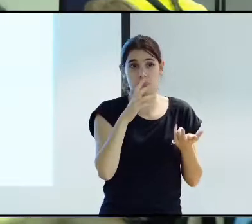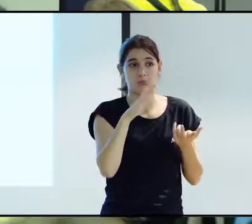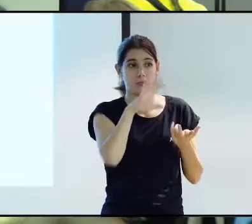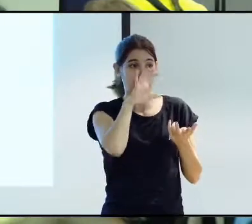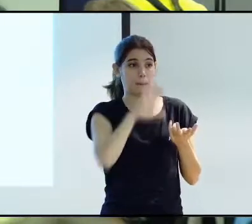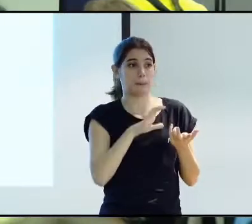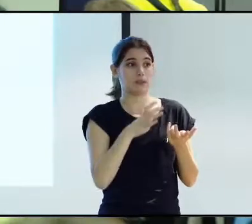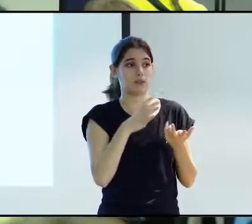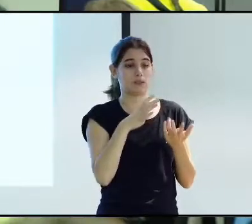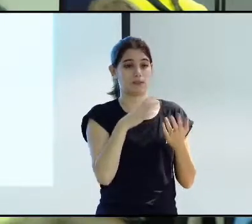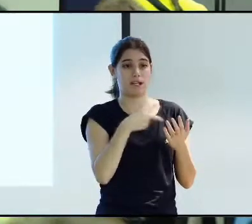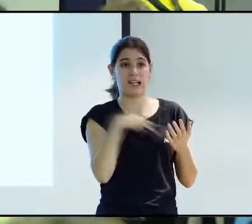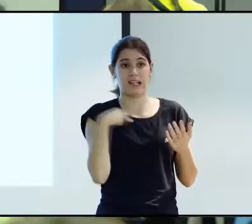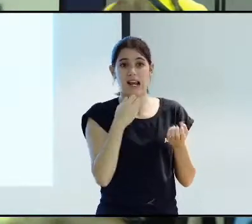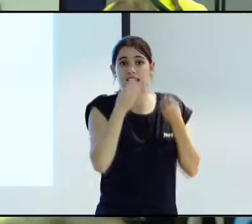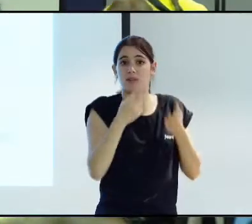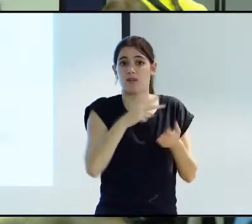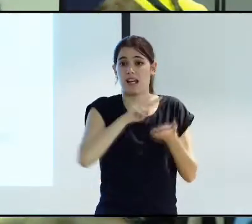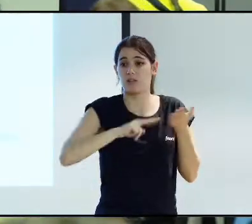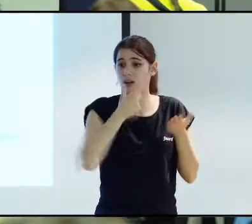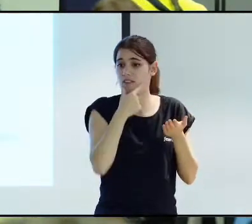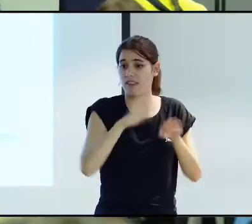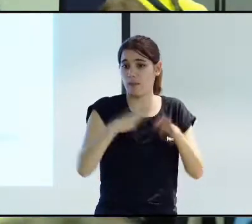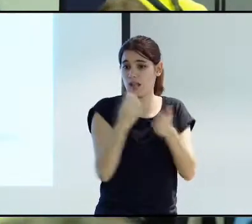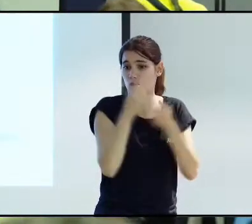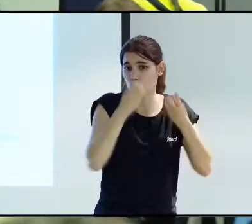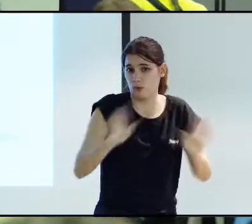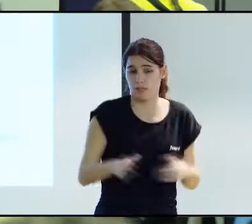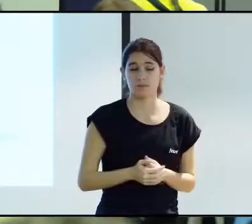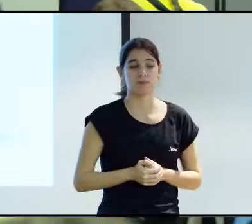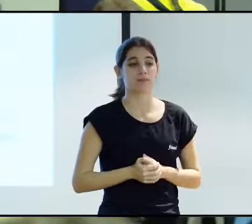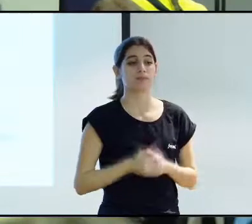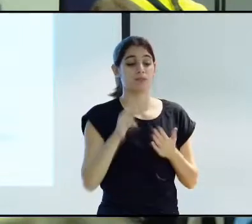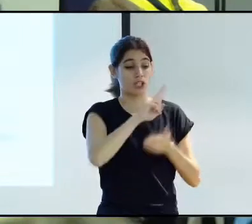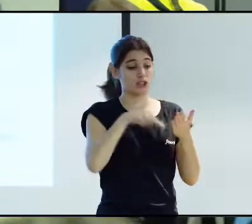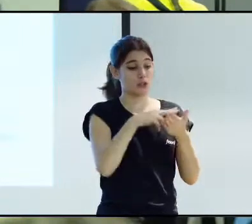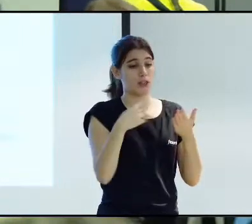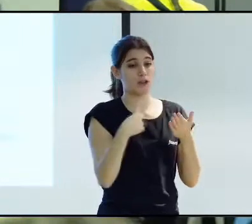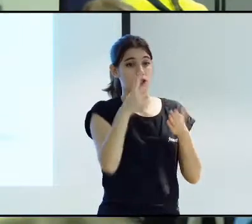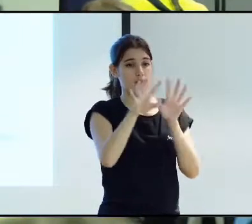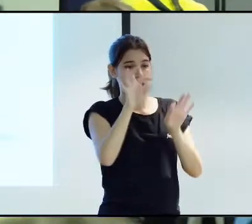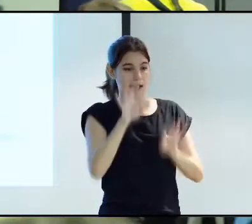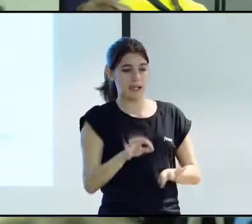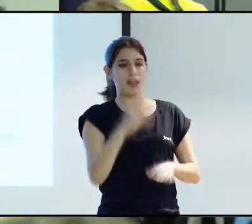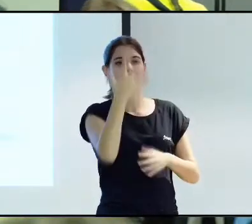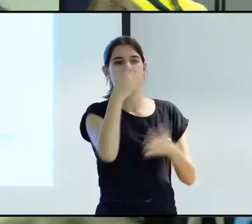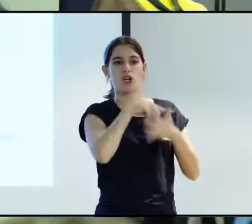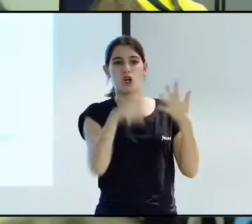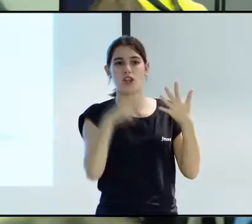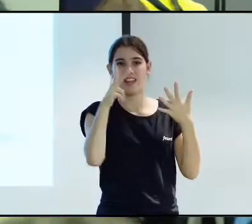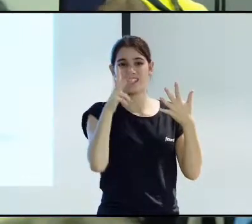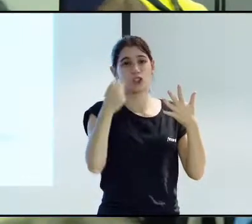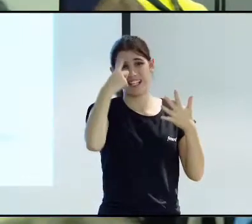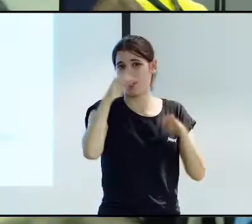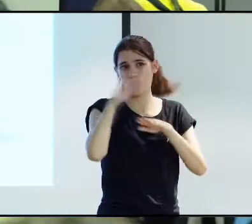people without functional diversity, would probably benefit from reading the simplified version. But I